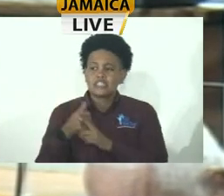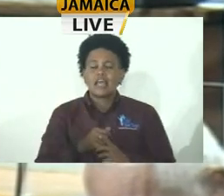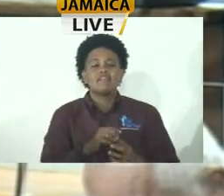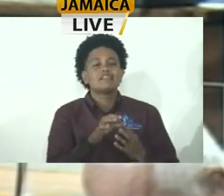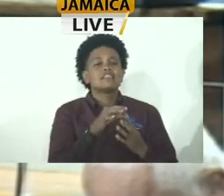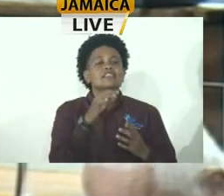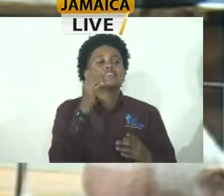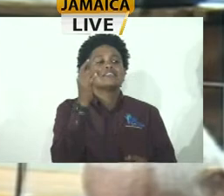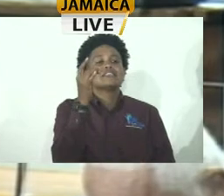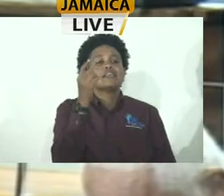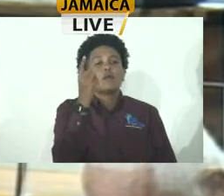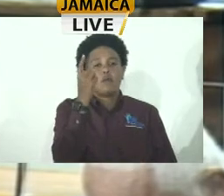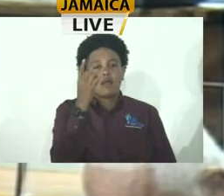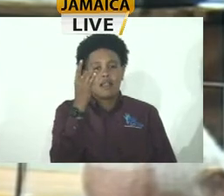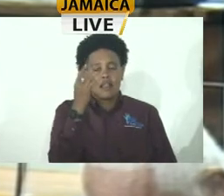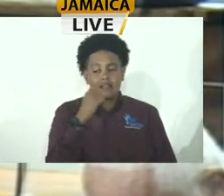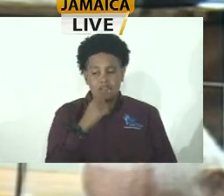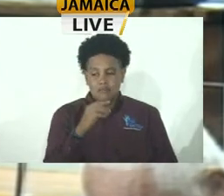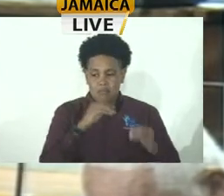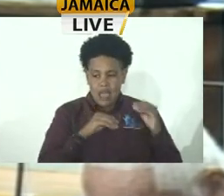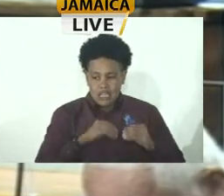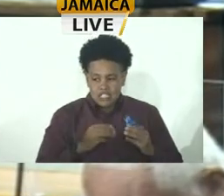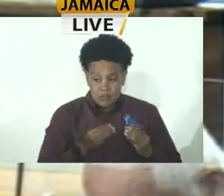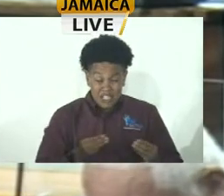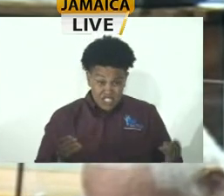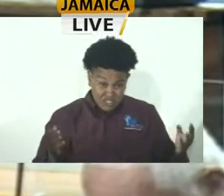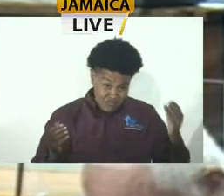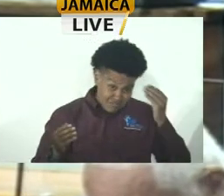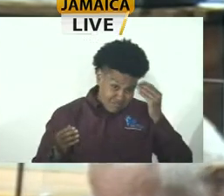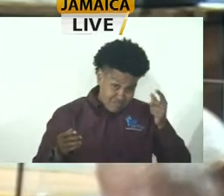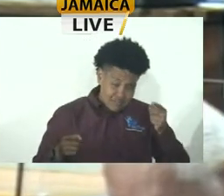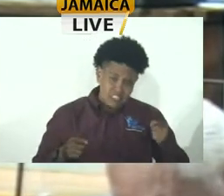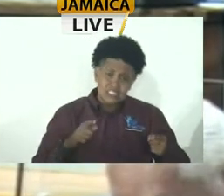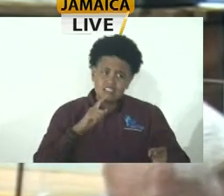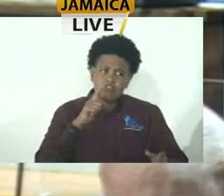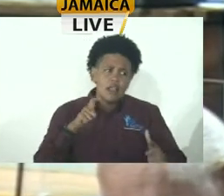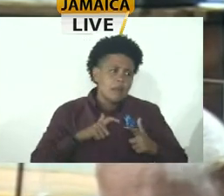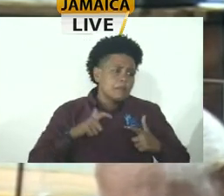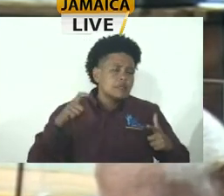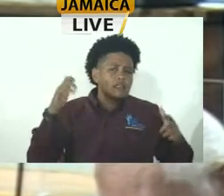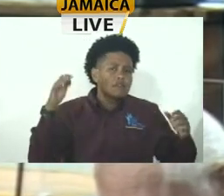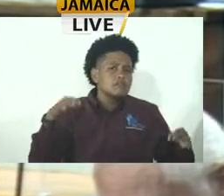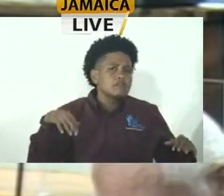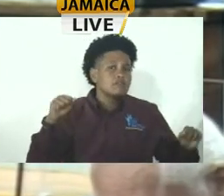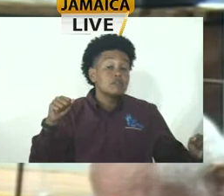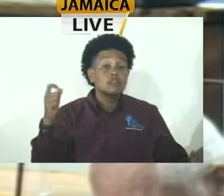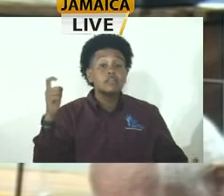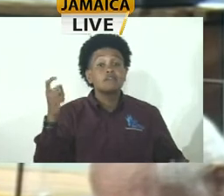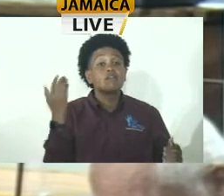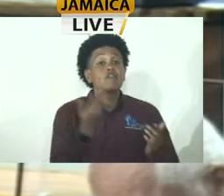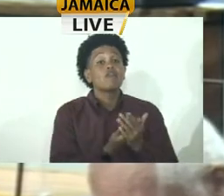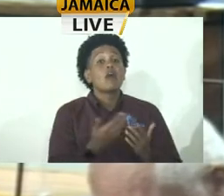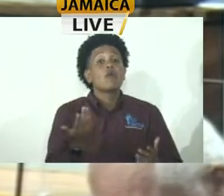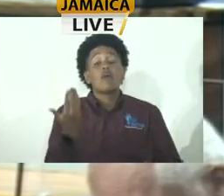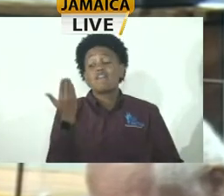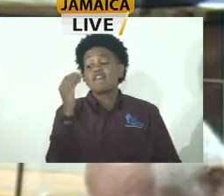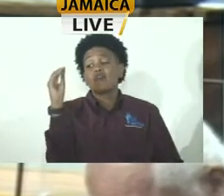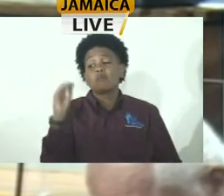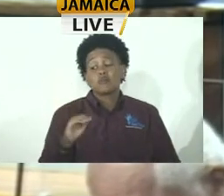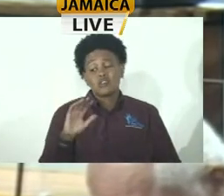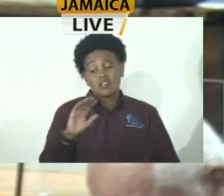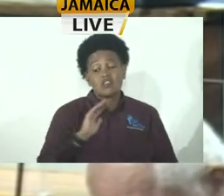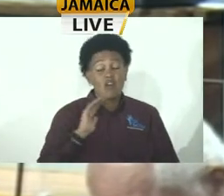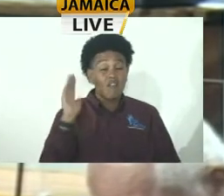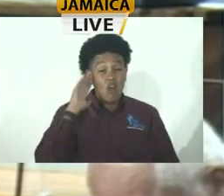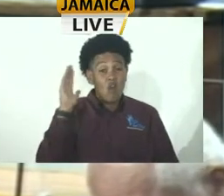packaging materials this was a pivotal decision given the fact that 15 percent